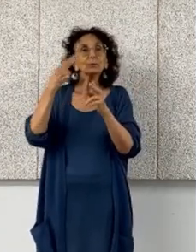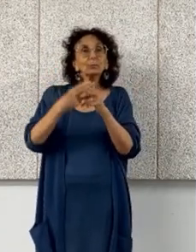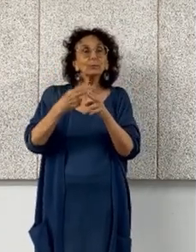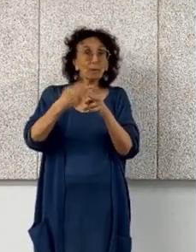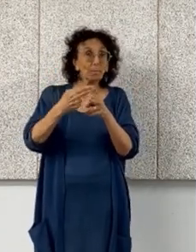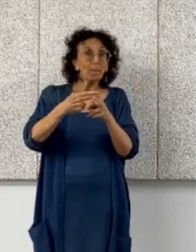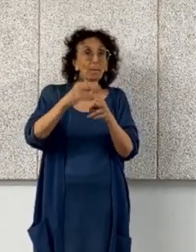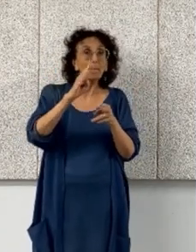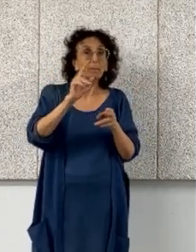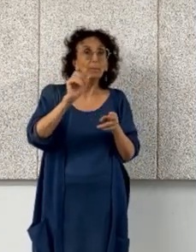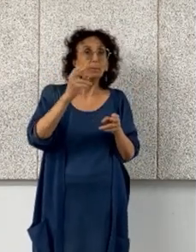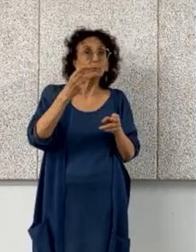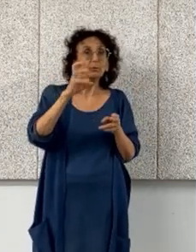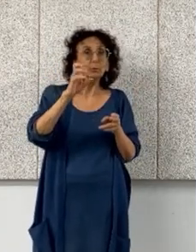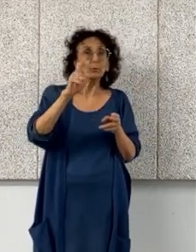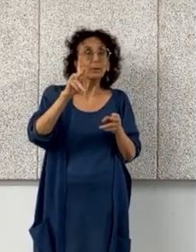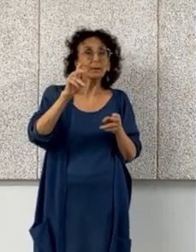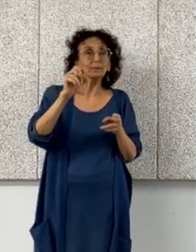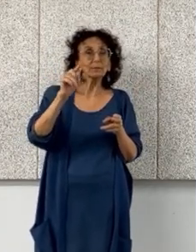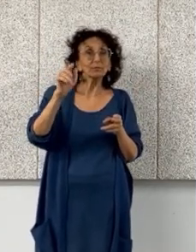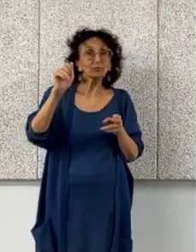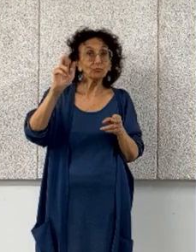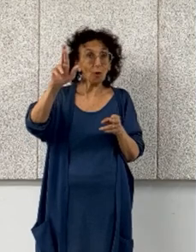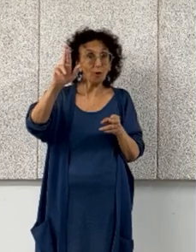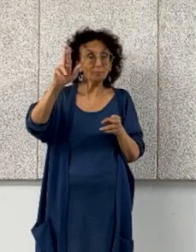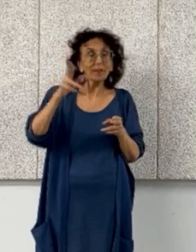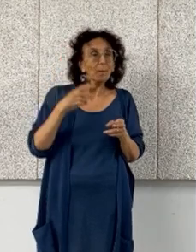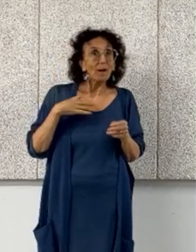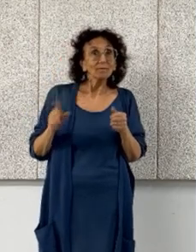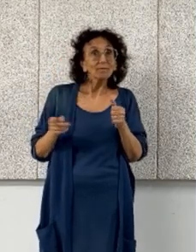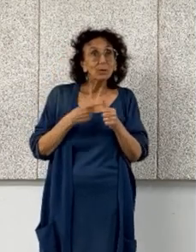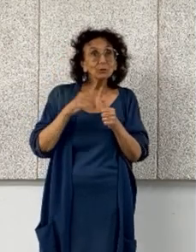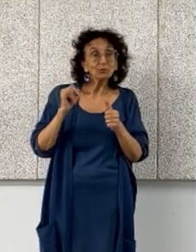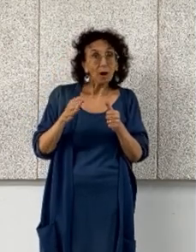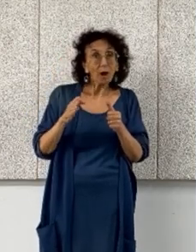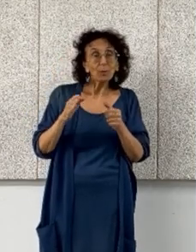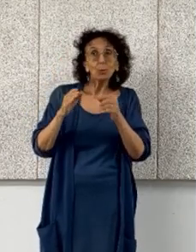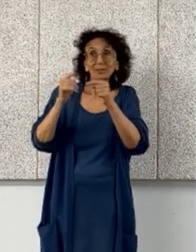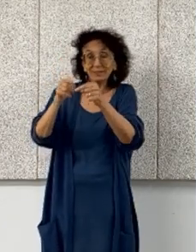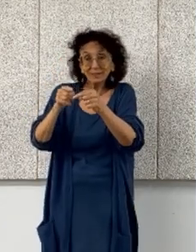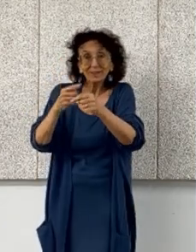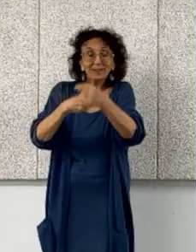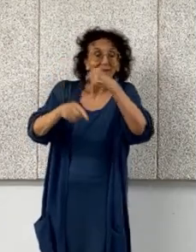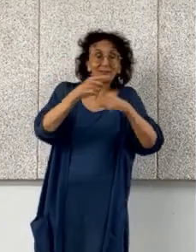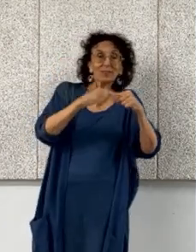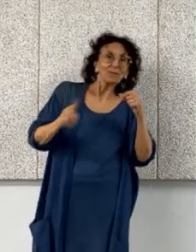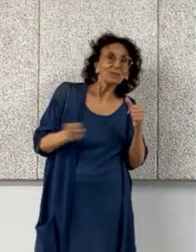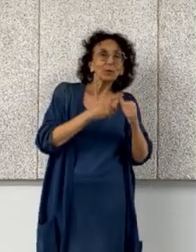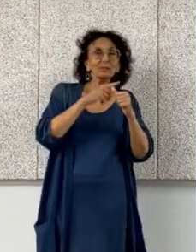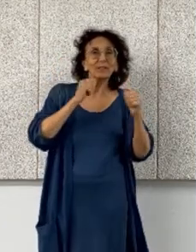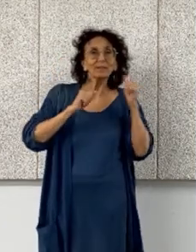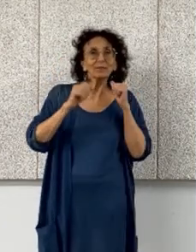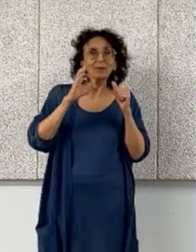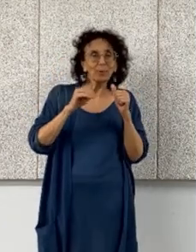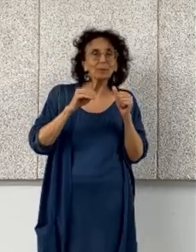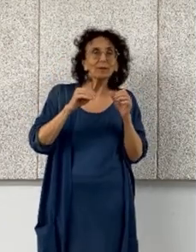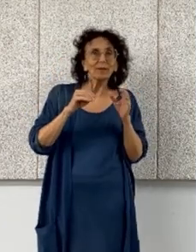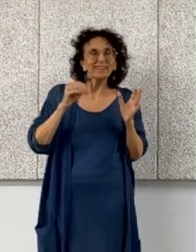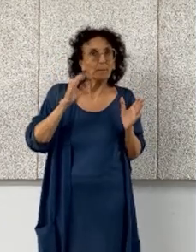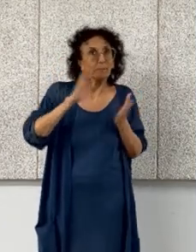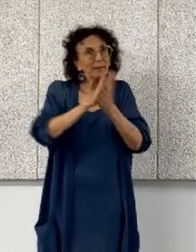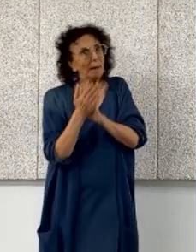Star. So my very first job was in a prior iteration of the first theater that was the Bushwick